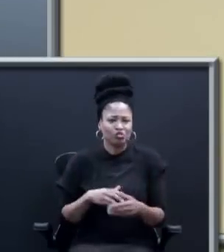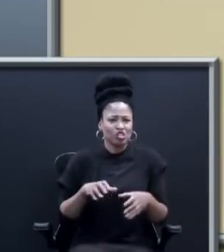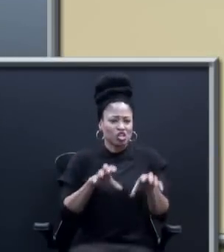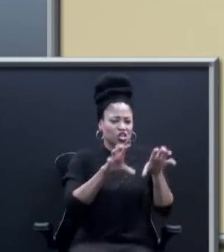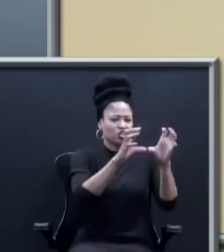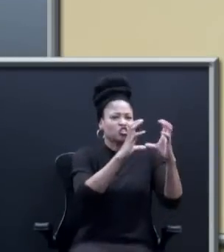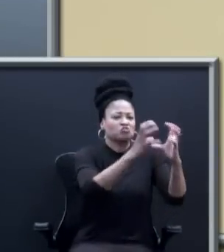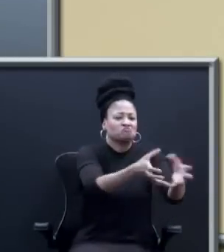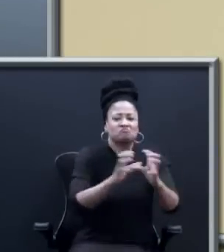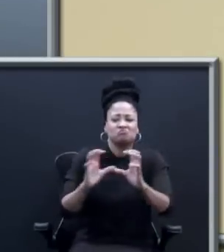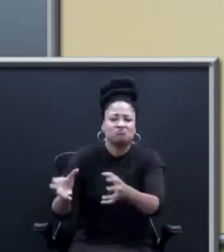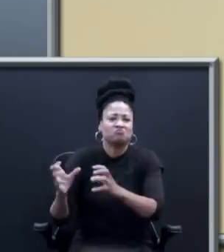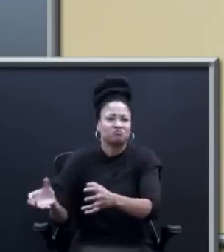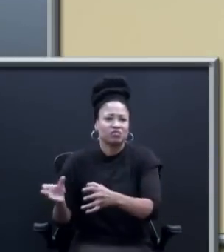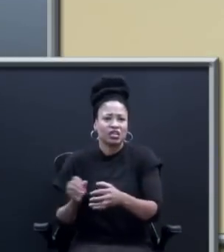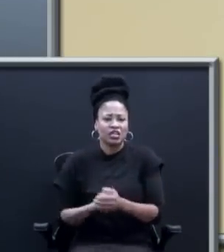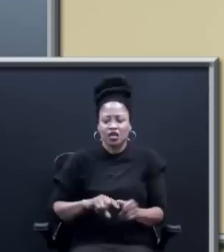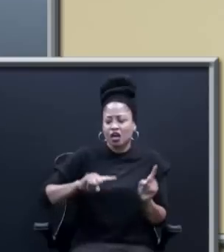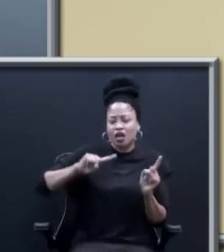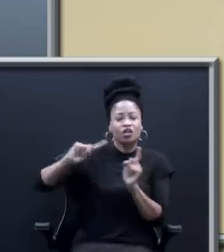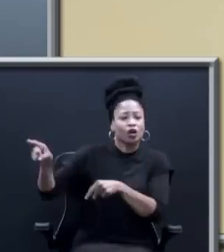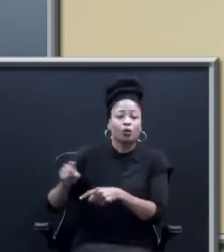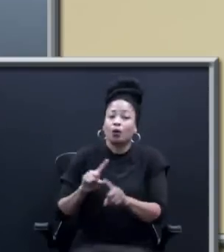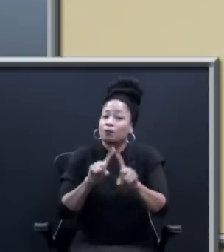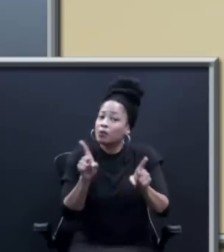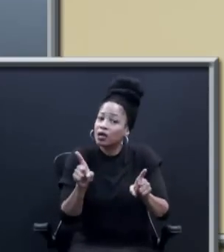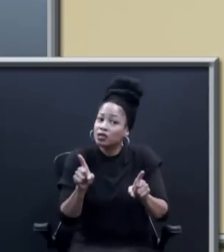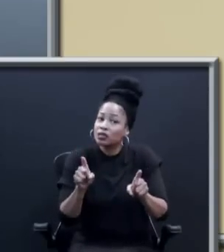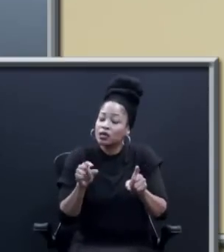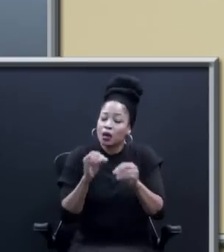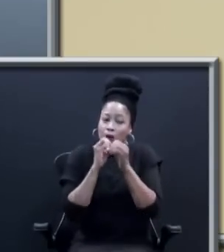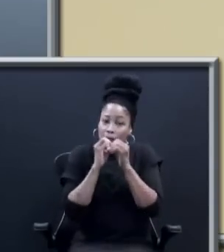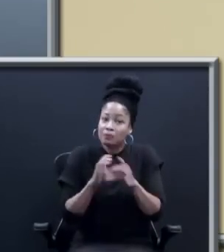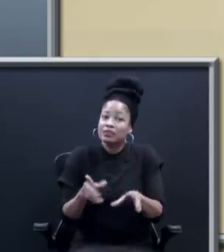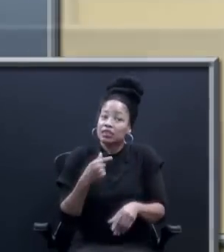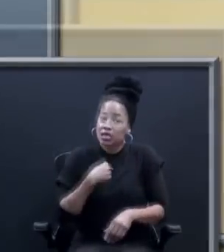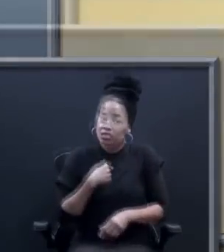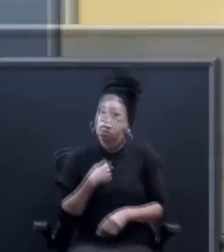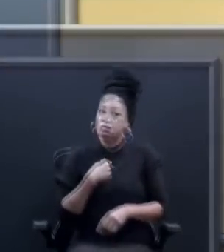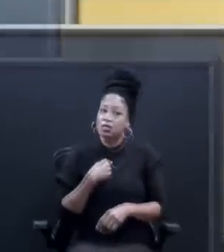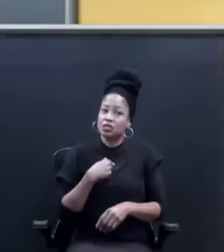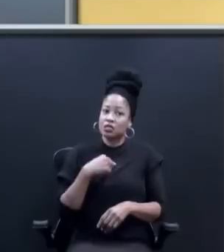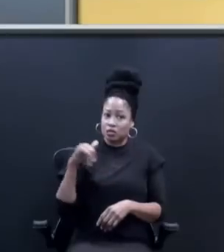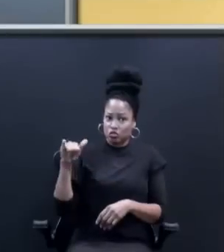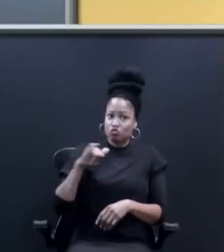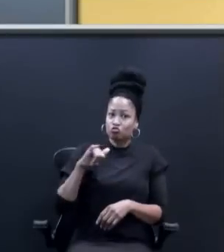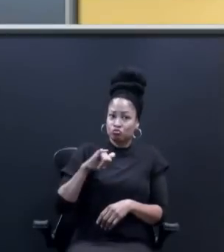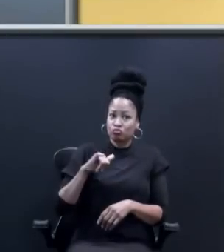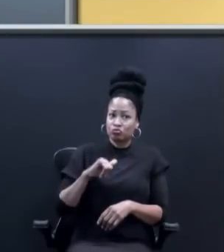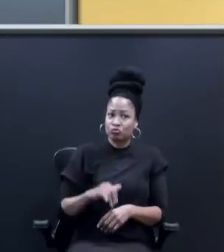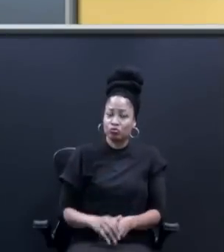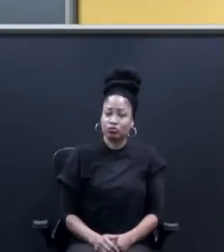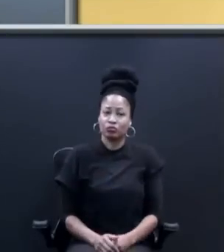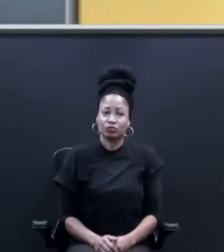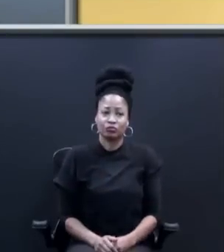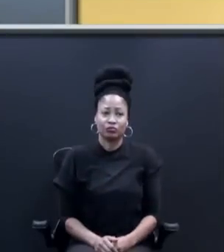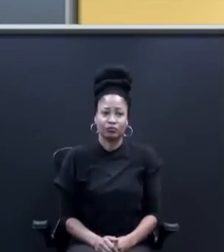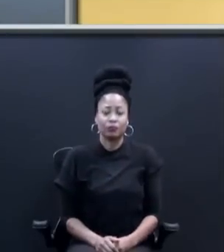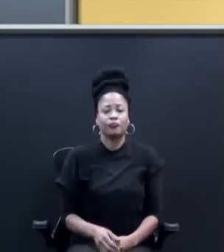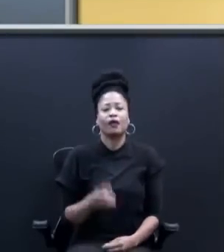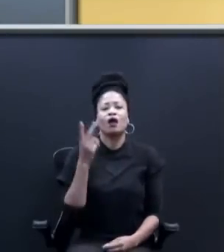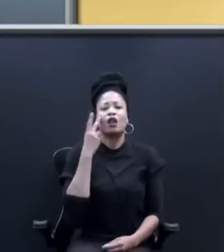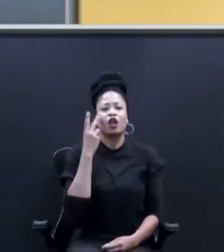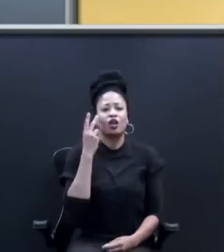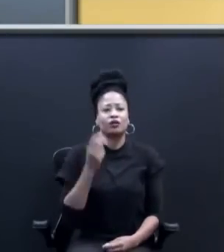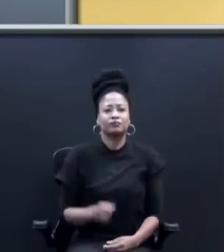and be gone and bless me also. Well, I got an education there, didn't mm-hmm. But look, sisters and brothers,